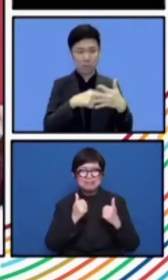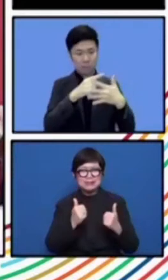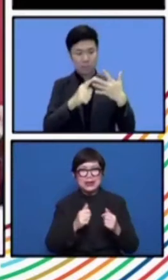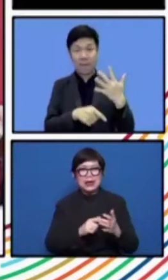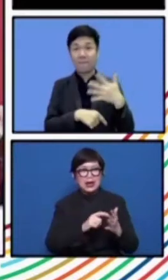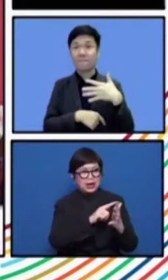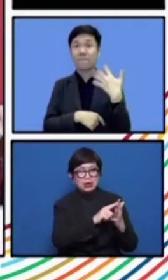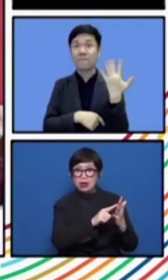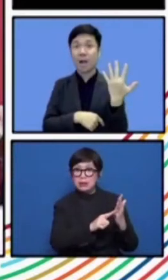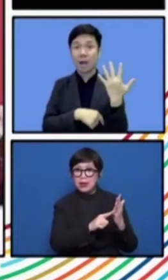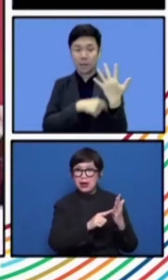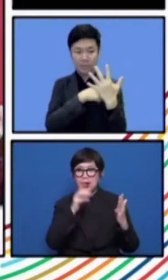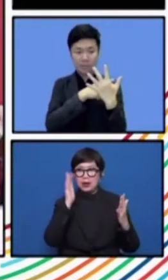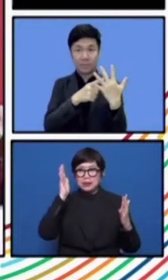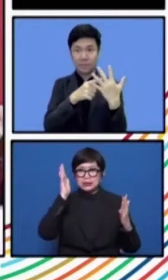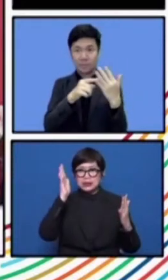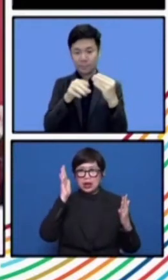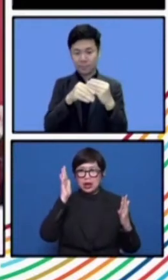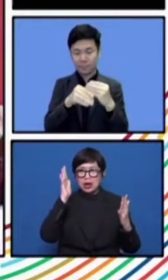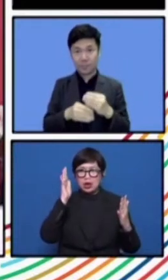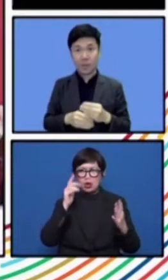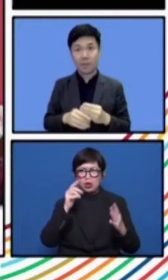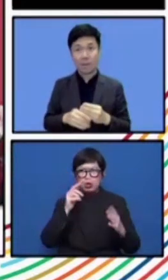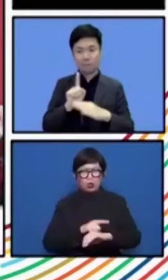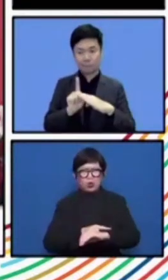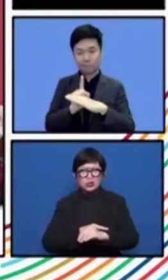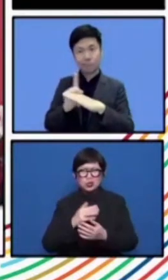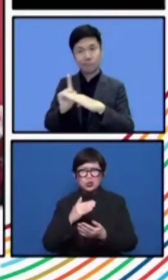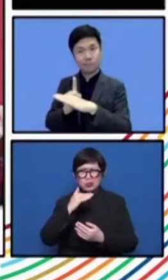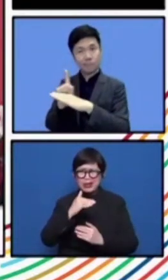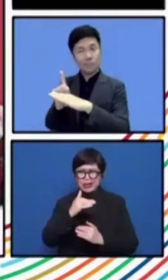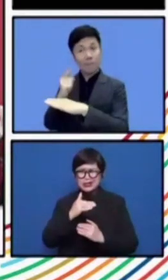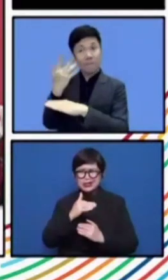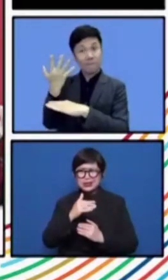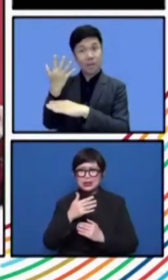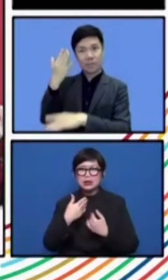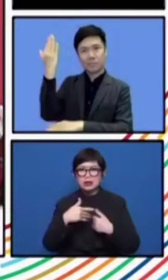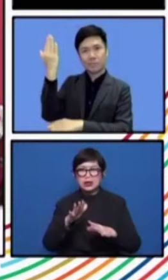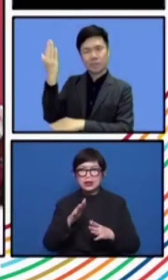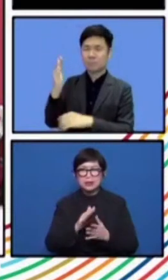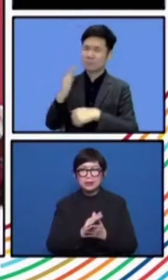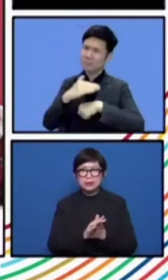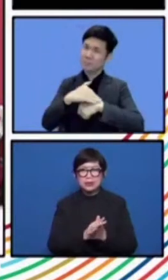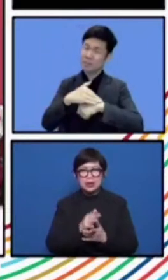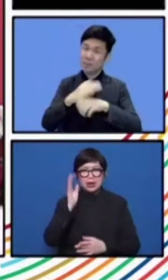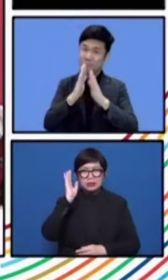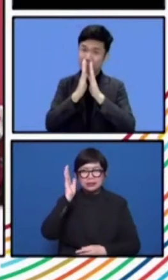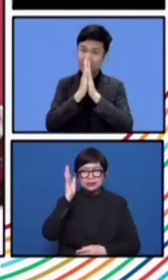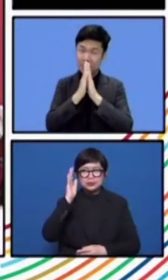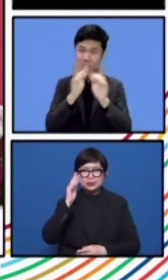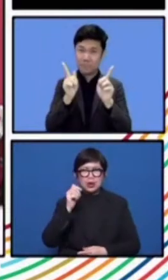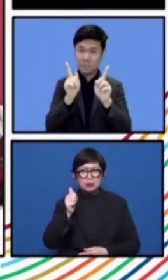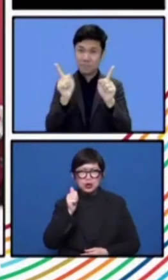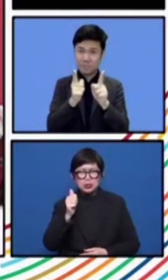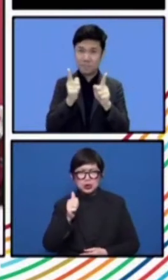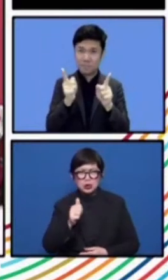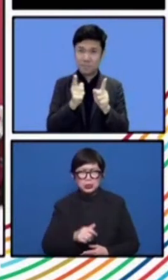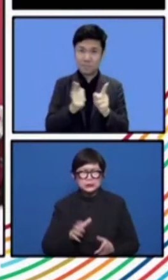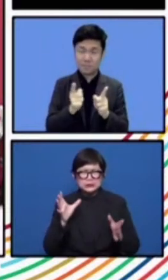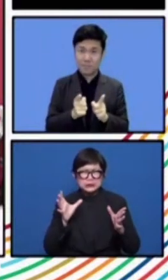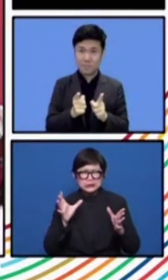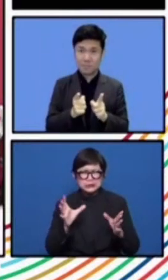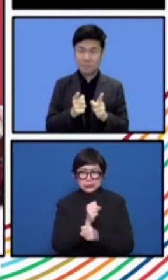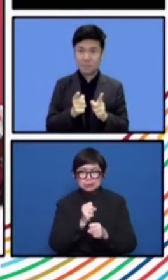the time limitations we will request the speakers to be very brief in the intervention so that we can have